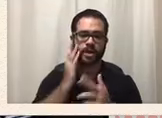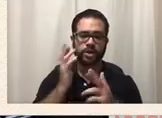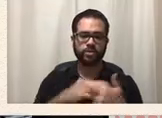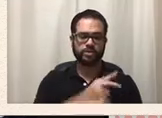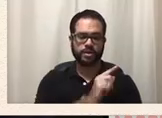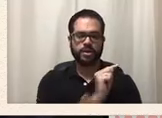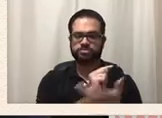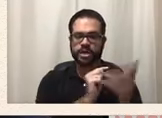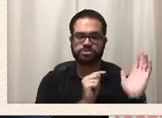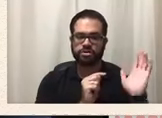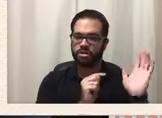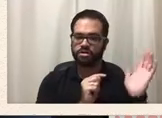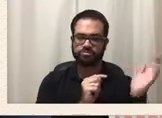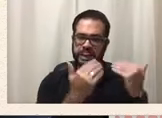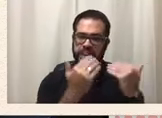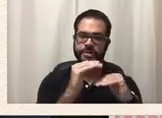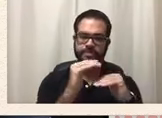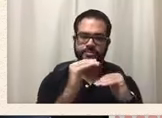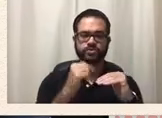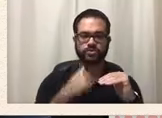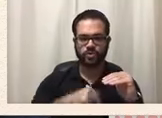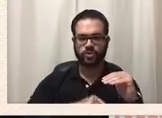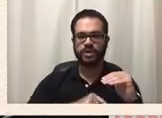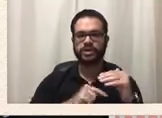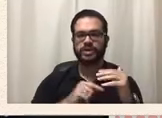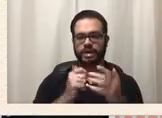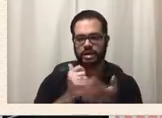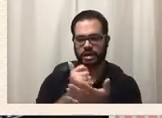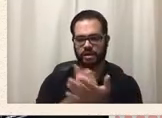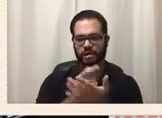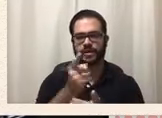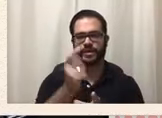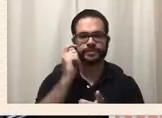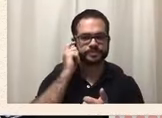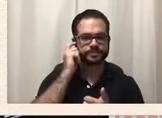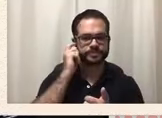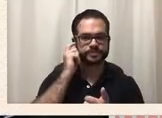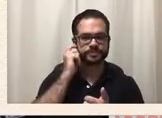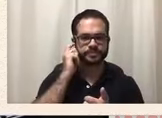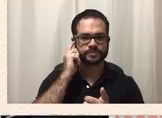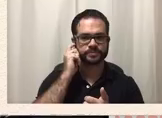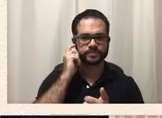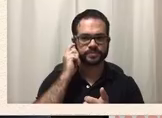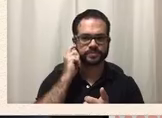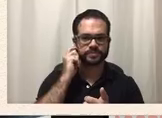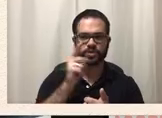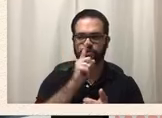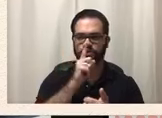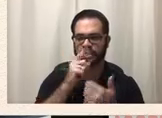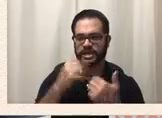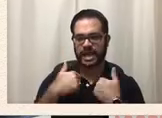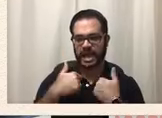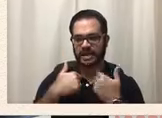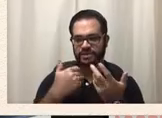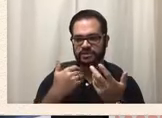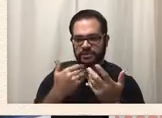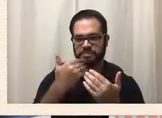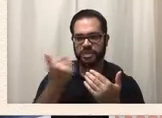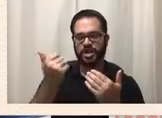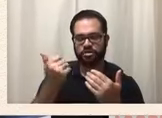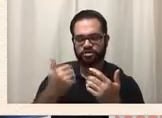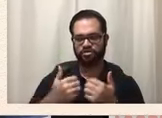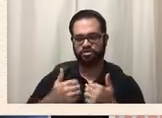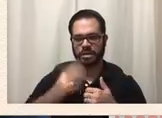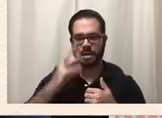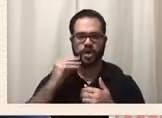And so we were able to help him really have a new lease on life at his own home.